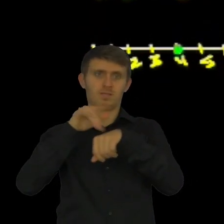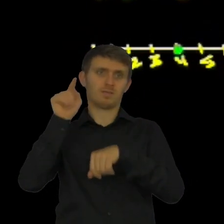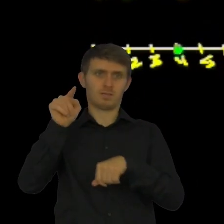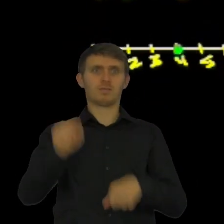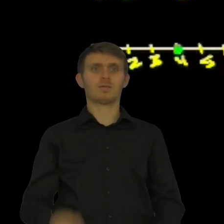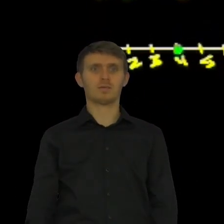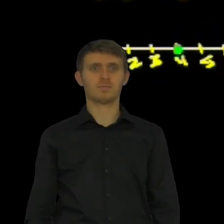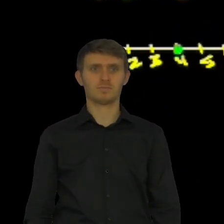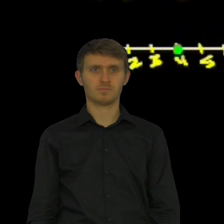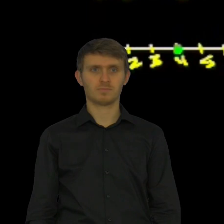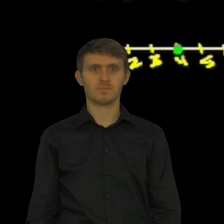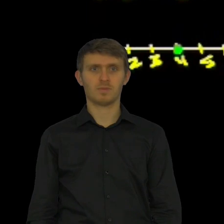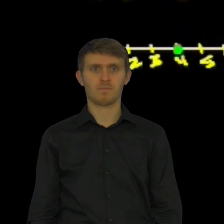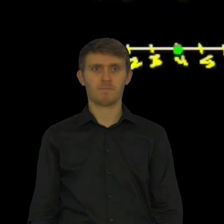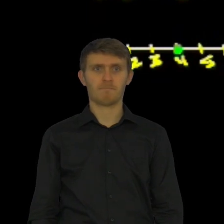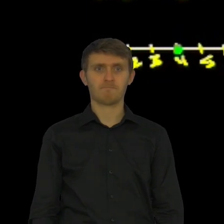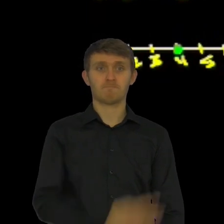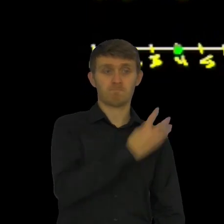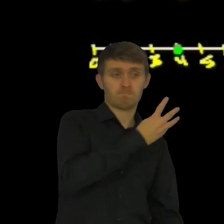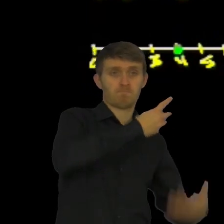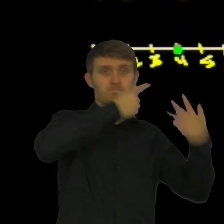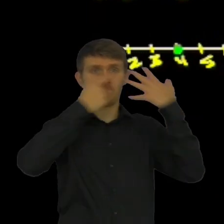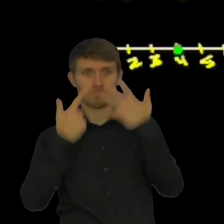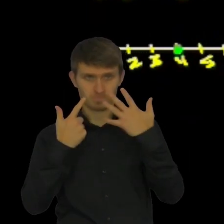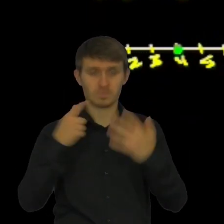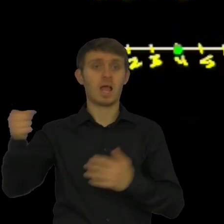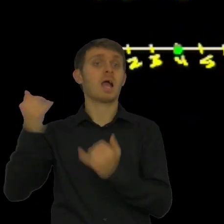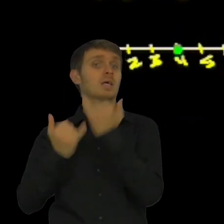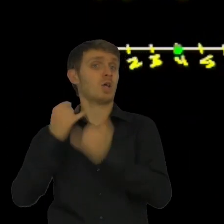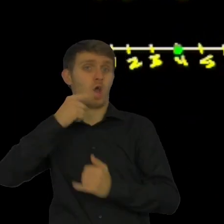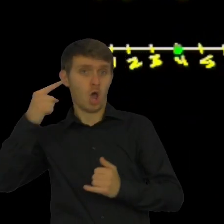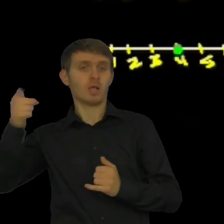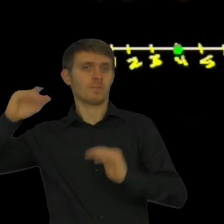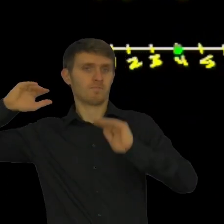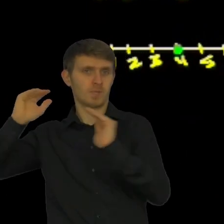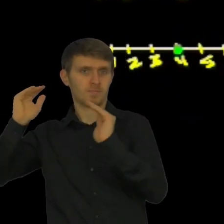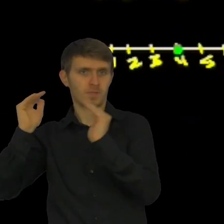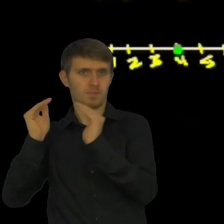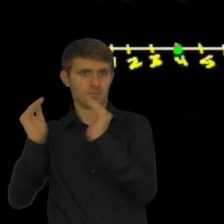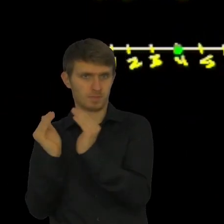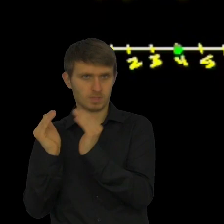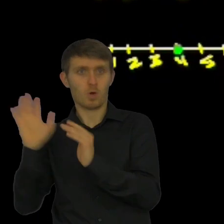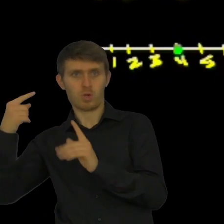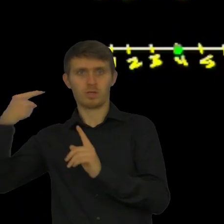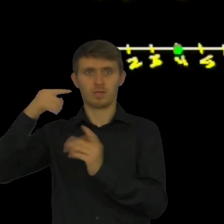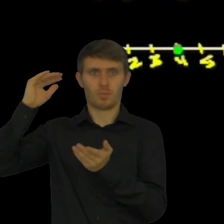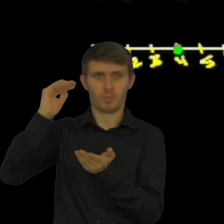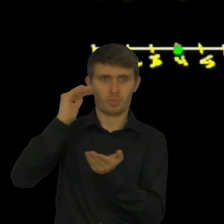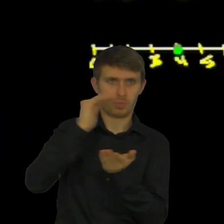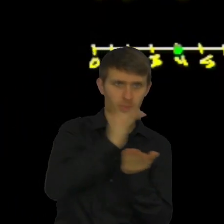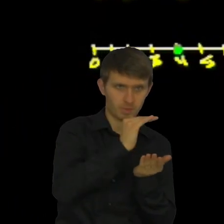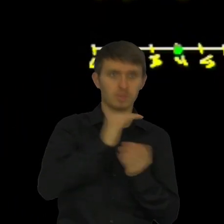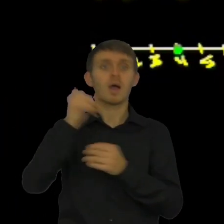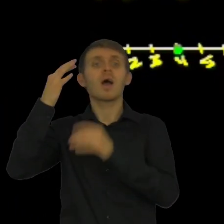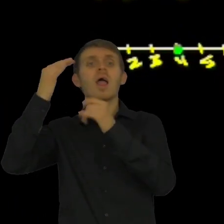seven in the subtraction case we decrease back on the number line so we decrease by the amount that you're